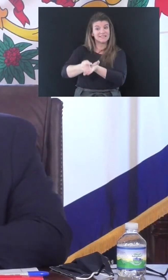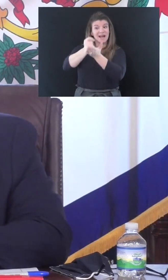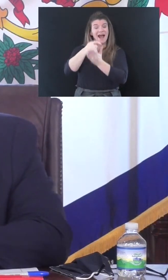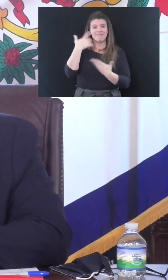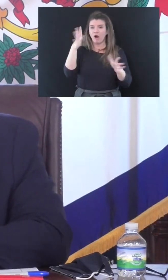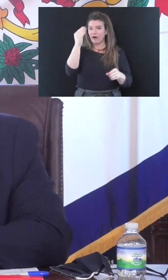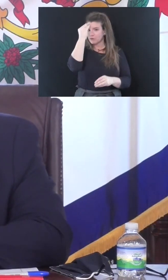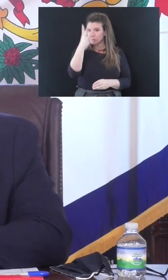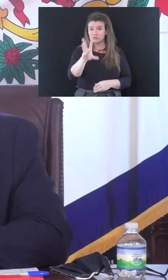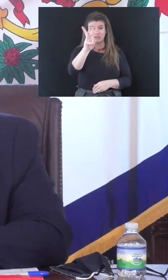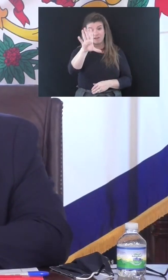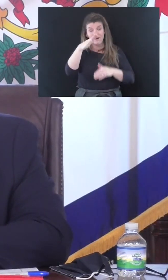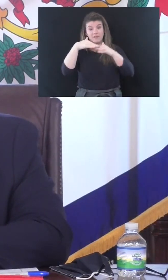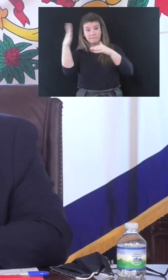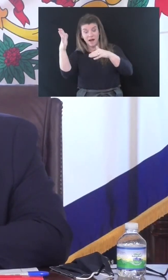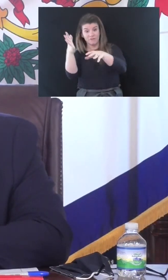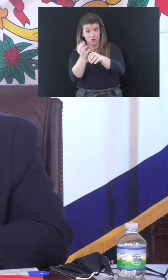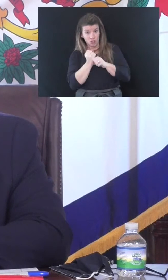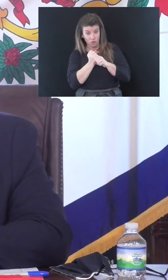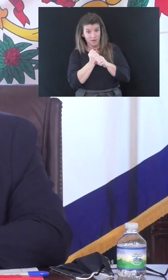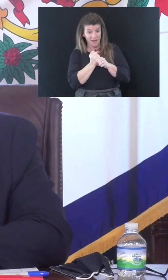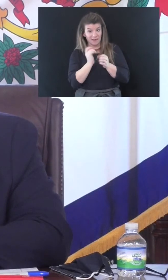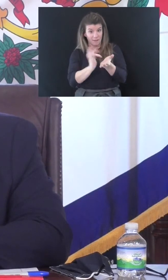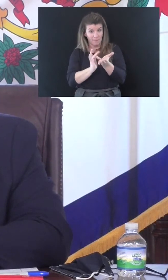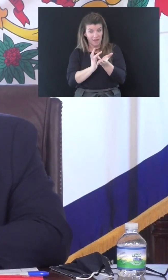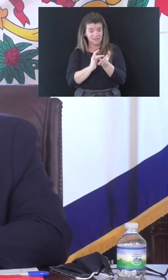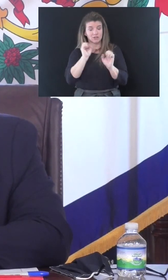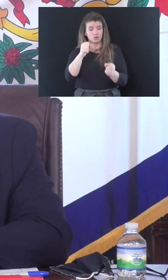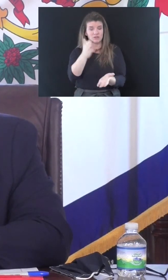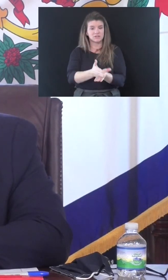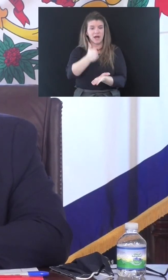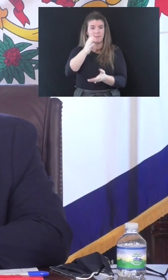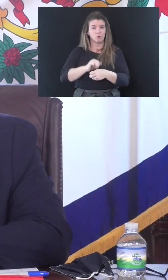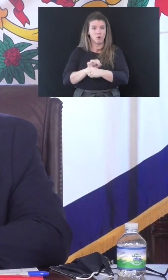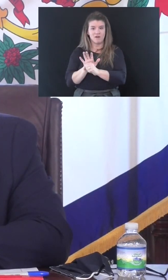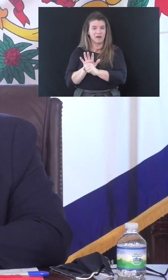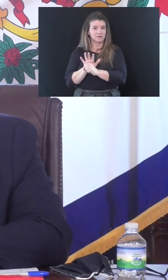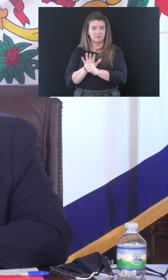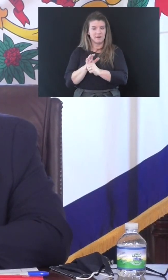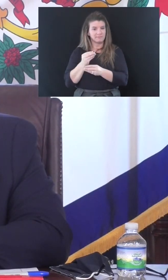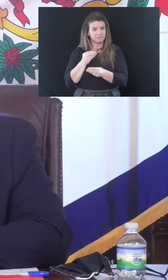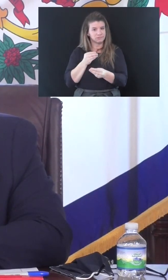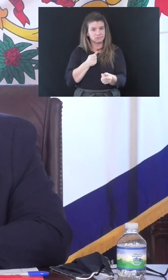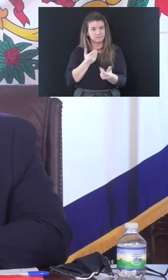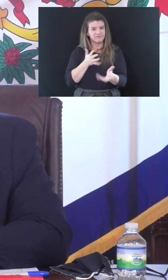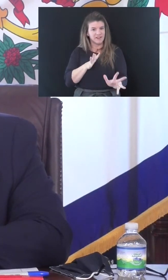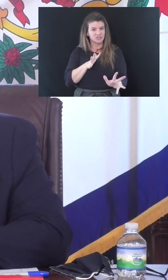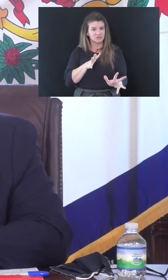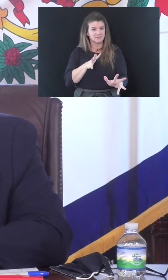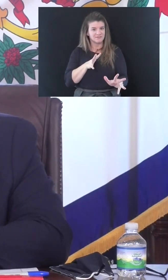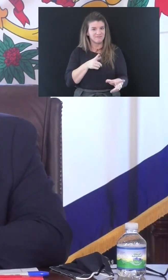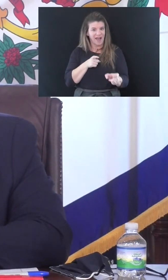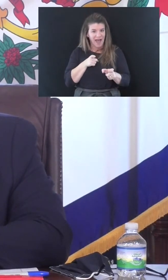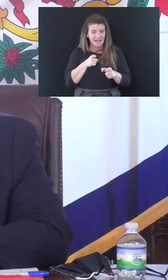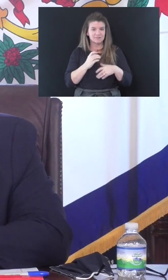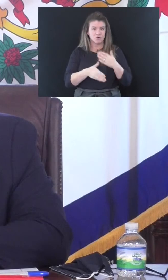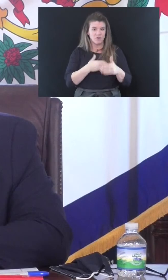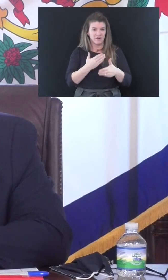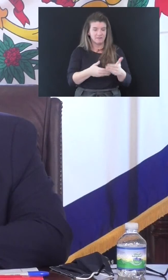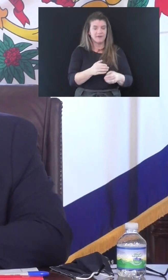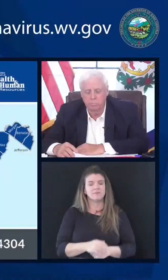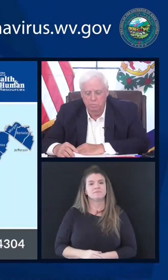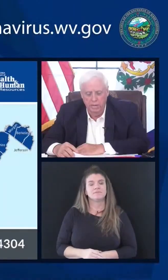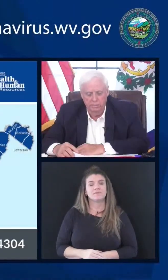above and everything and you get this, we can really stop it in its tracks by moving quickly. Take advantage of all of